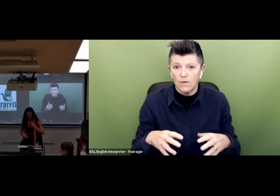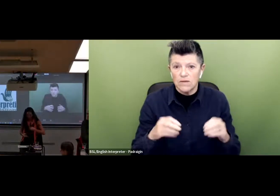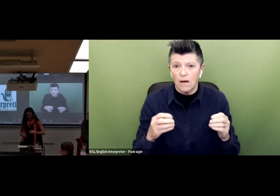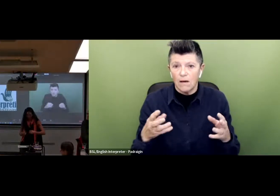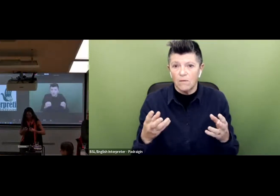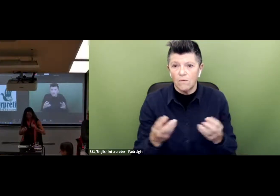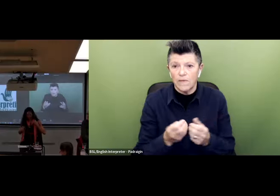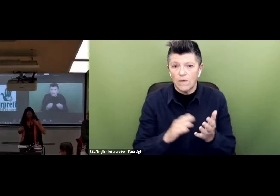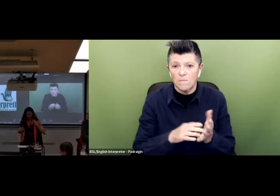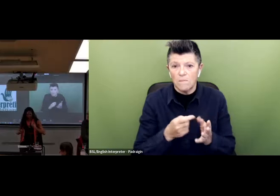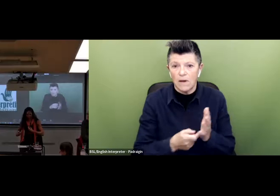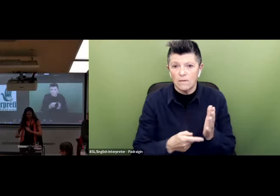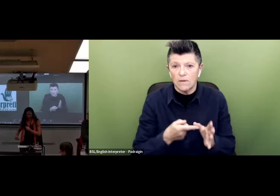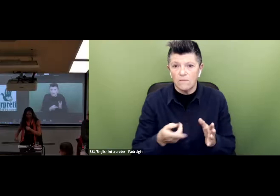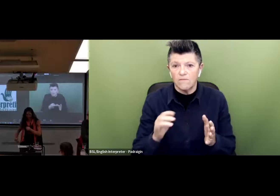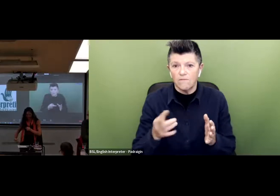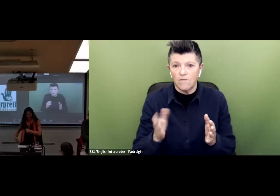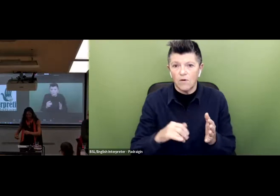as first respondent.